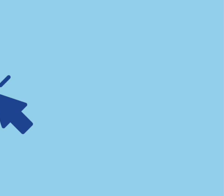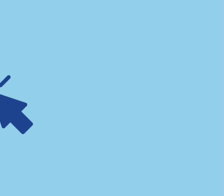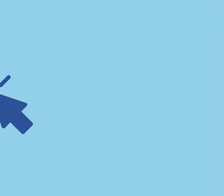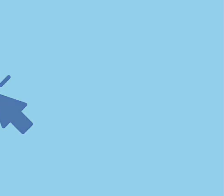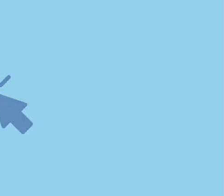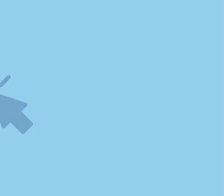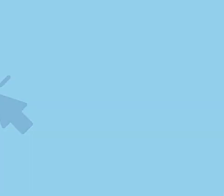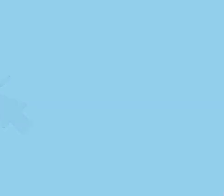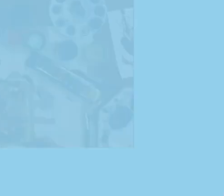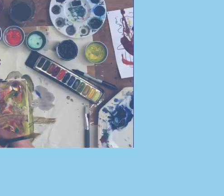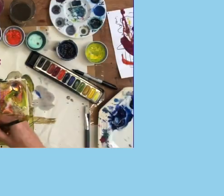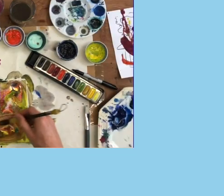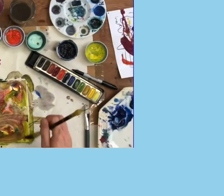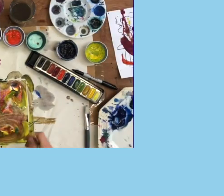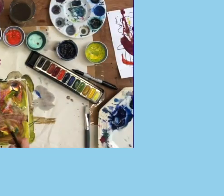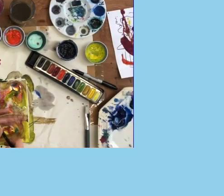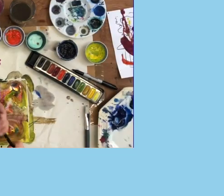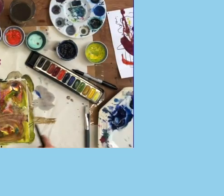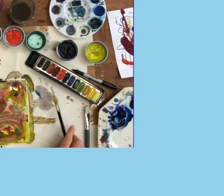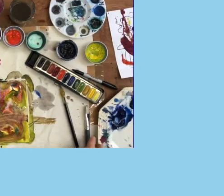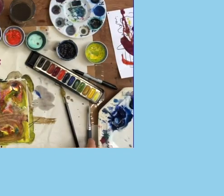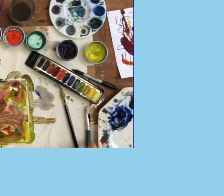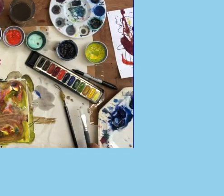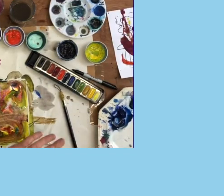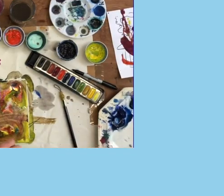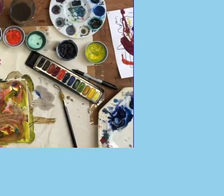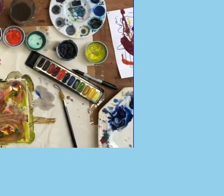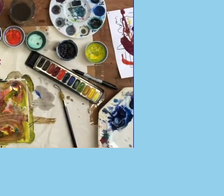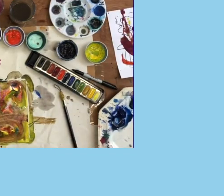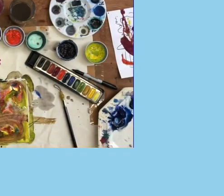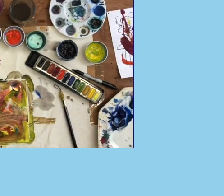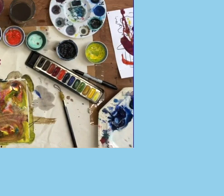fun thing to make if you like repetitive,